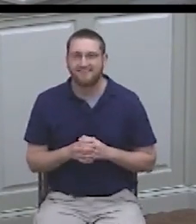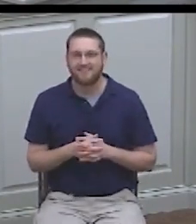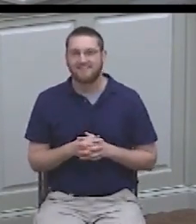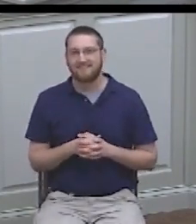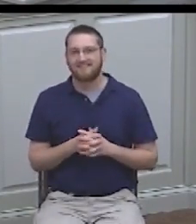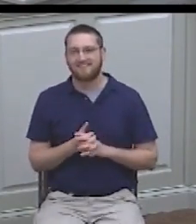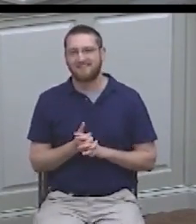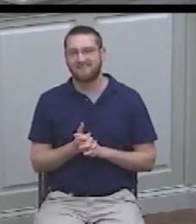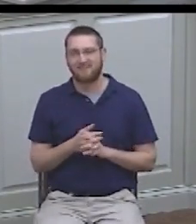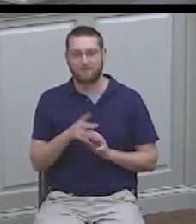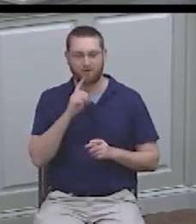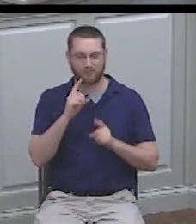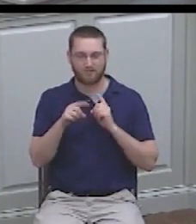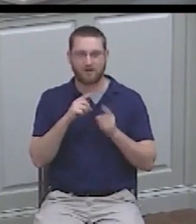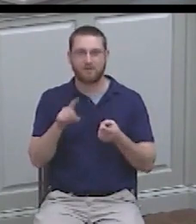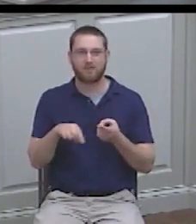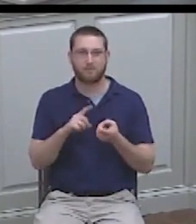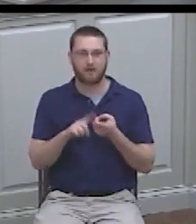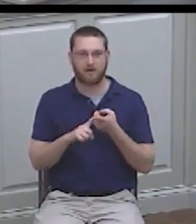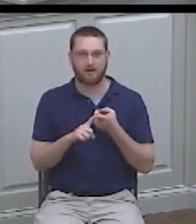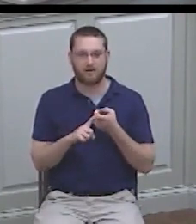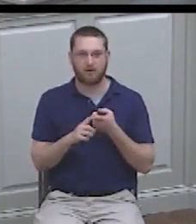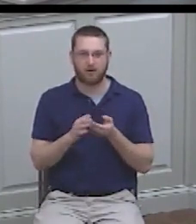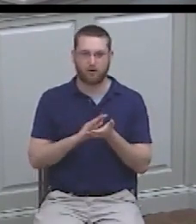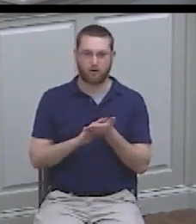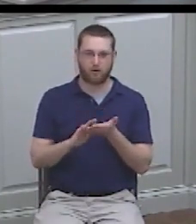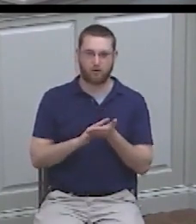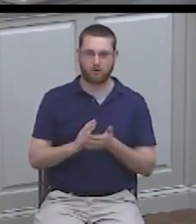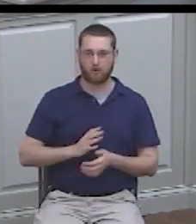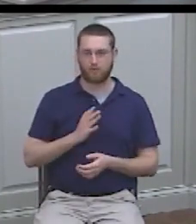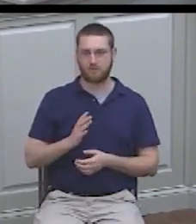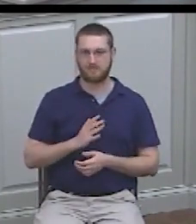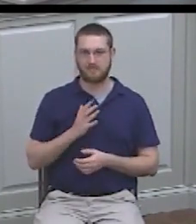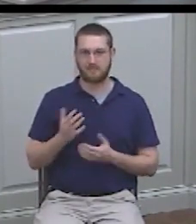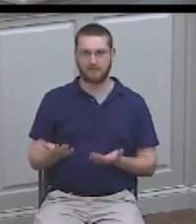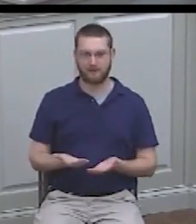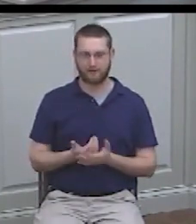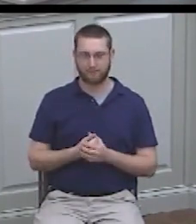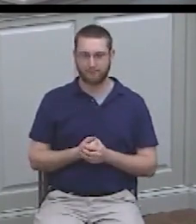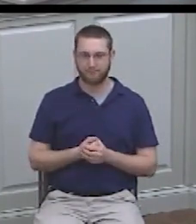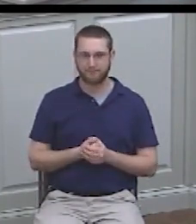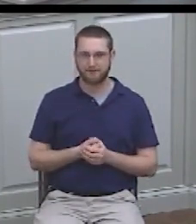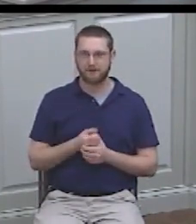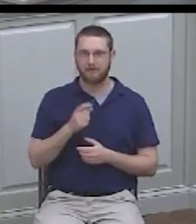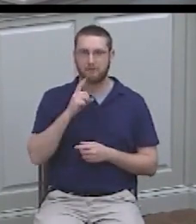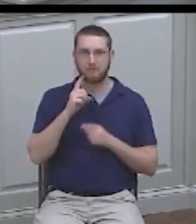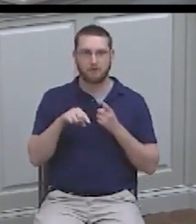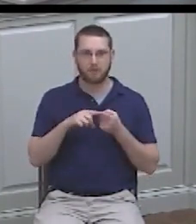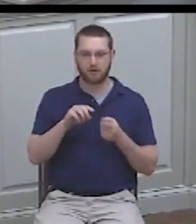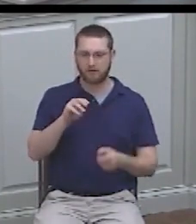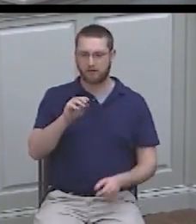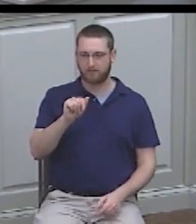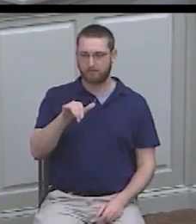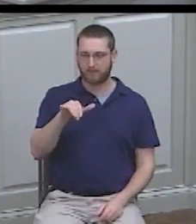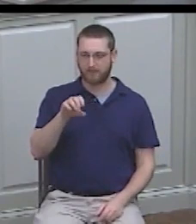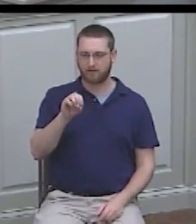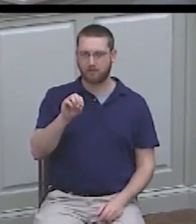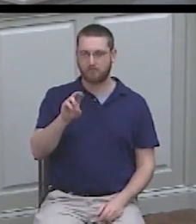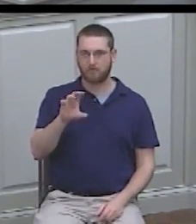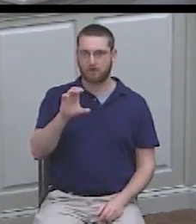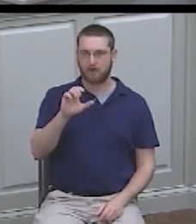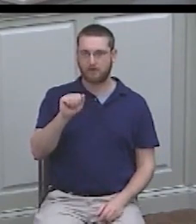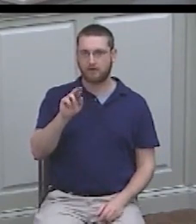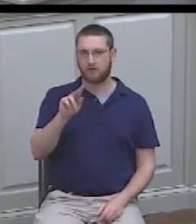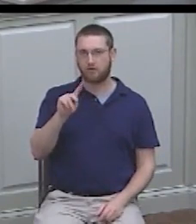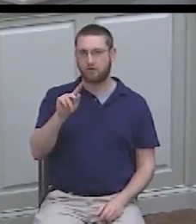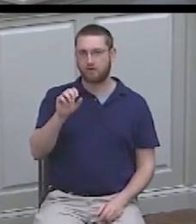into that, if we're going to talk about courtesy here, talking about the mayor of Carrickfergus, what you all didn't add